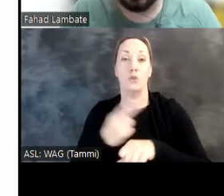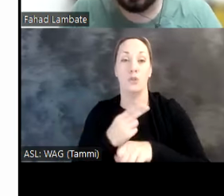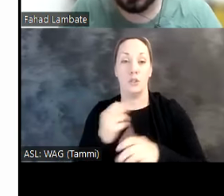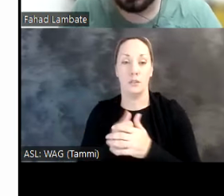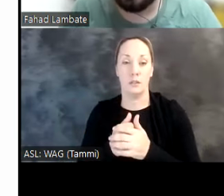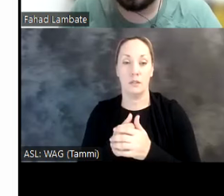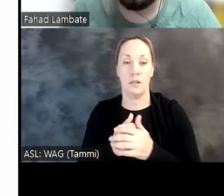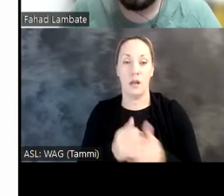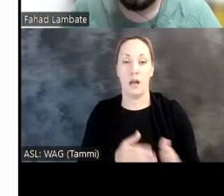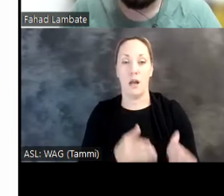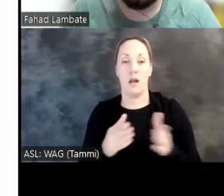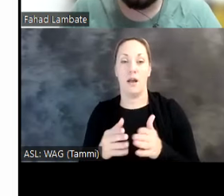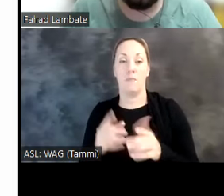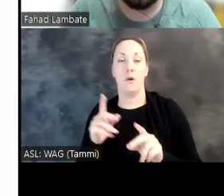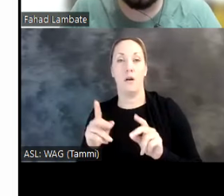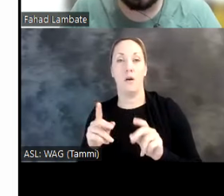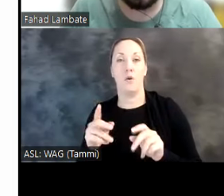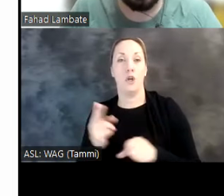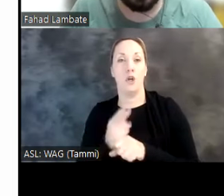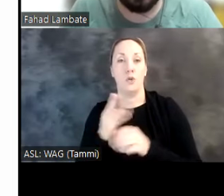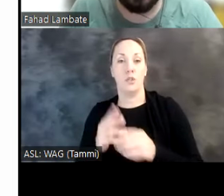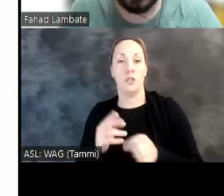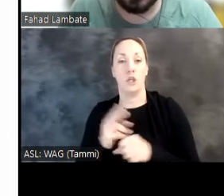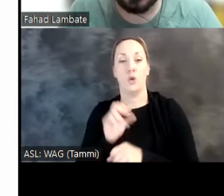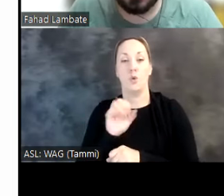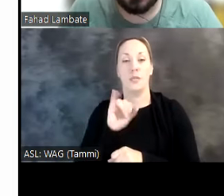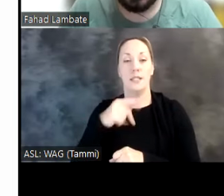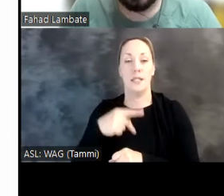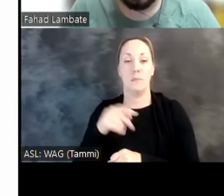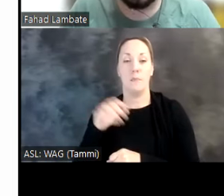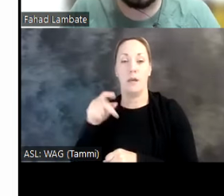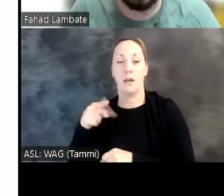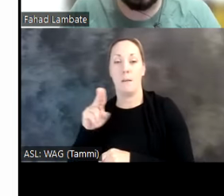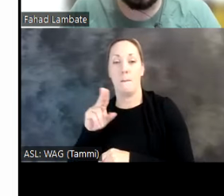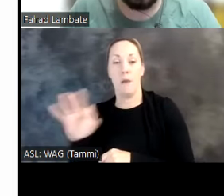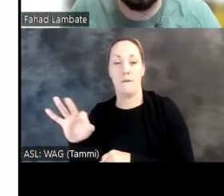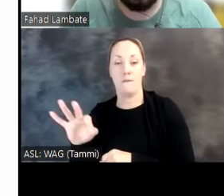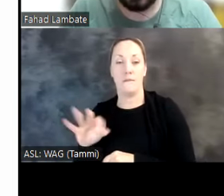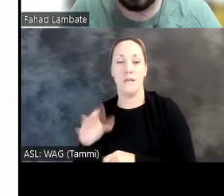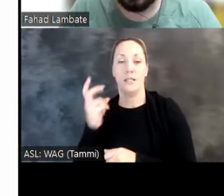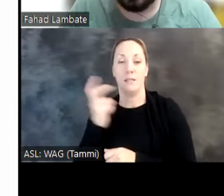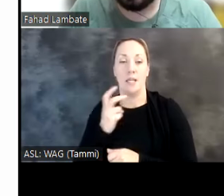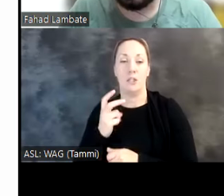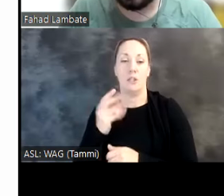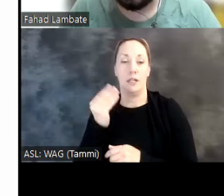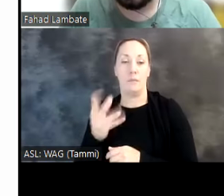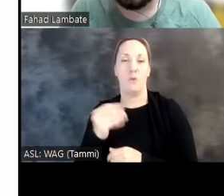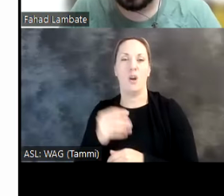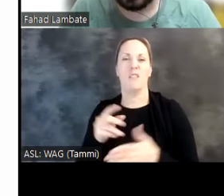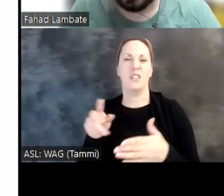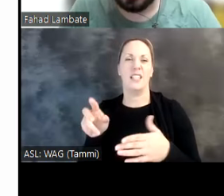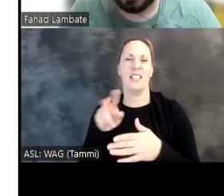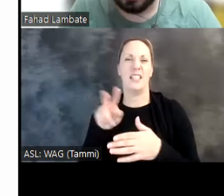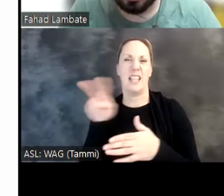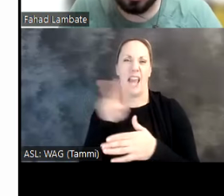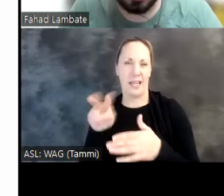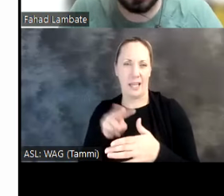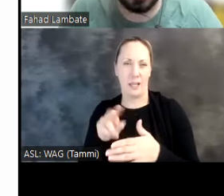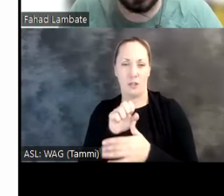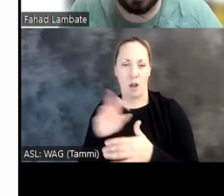users who use SIPM, puff, or speech input devices, scanning softwares, or switch